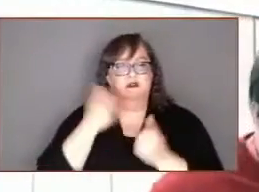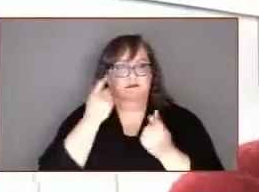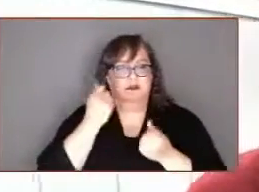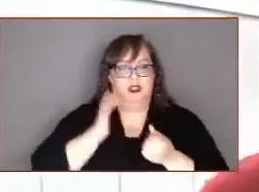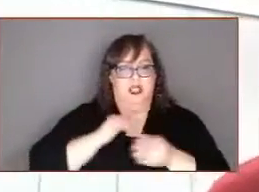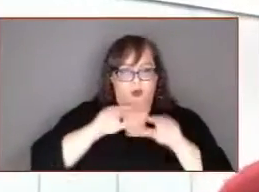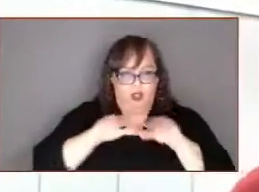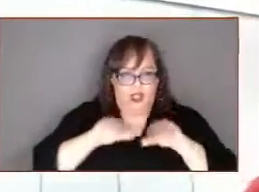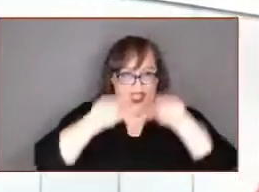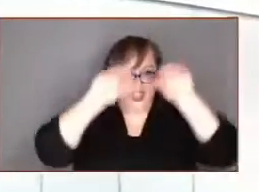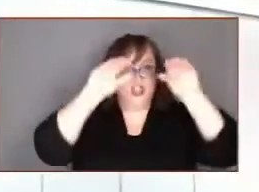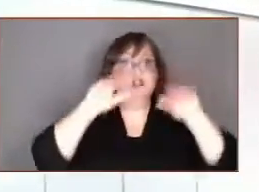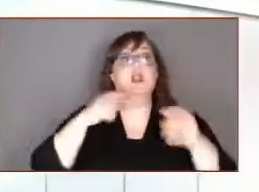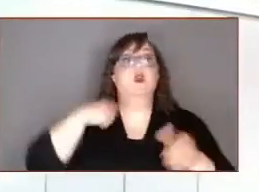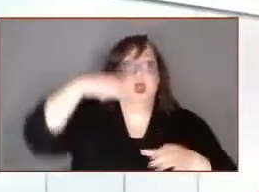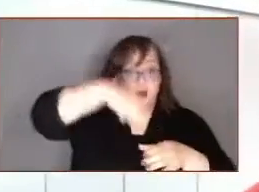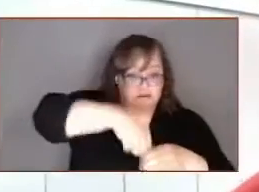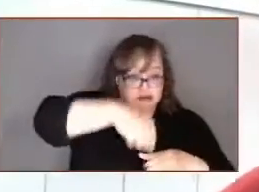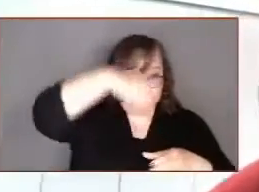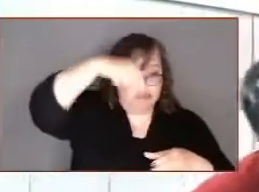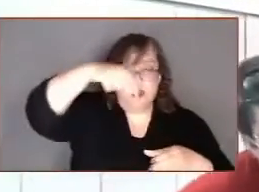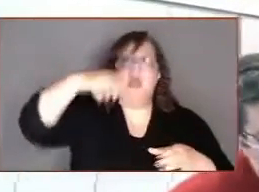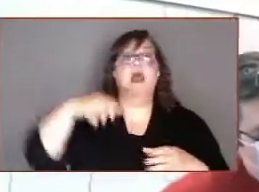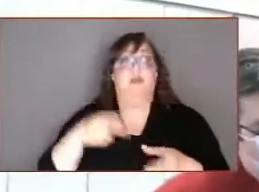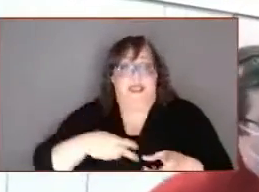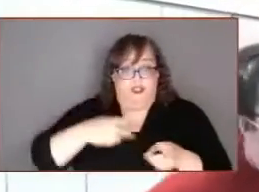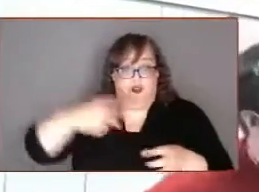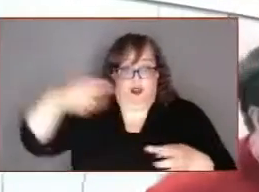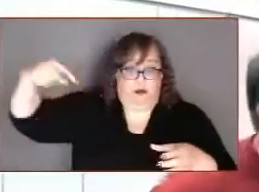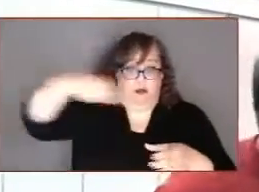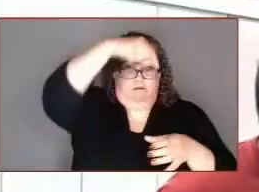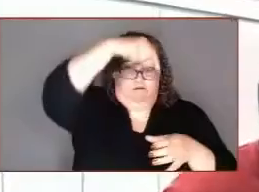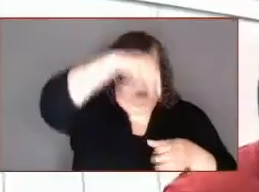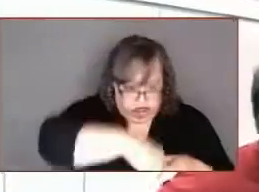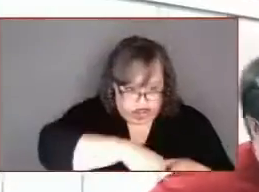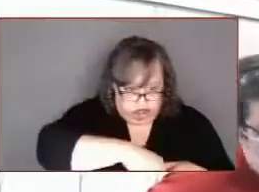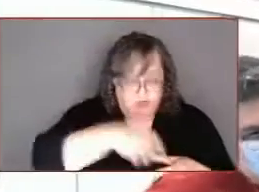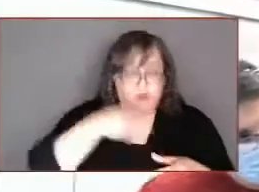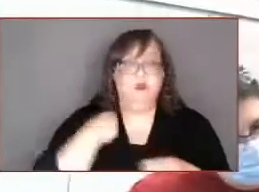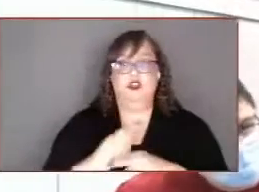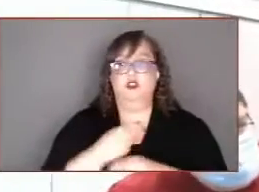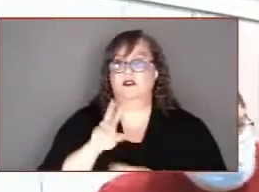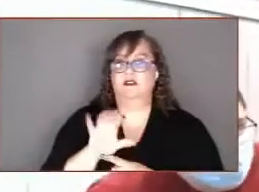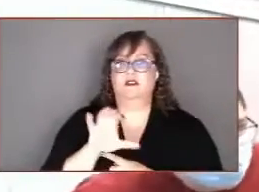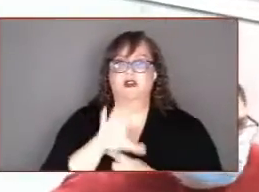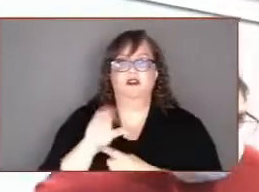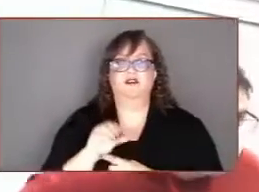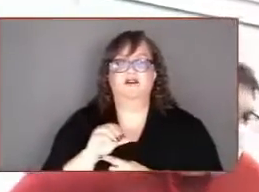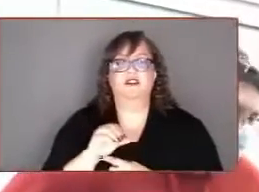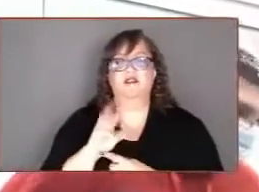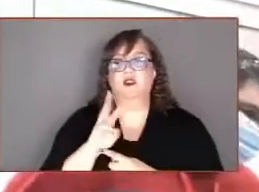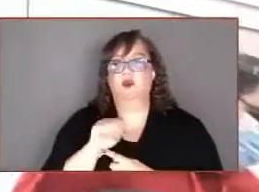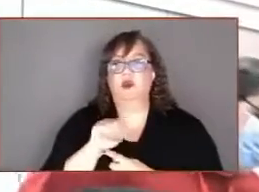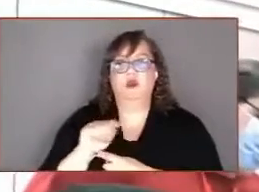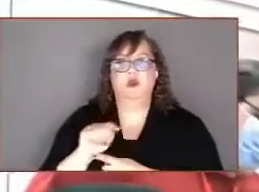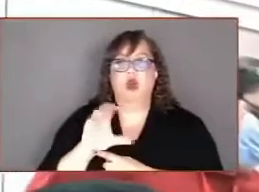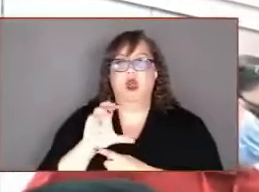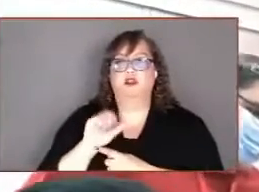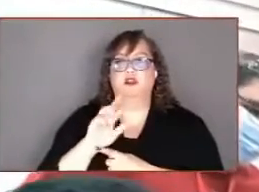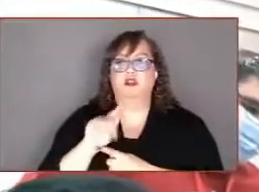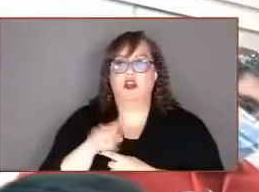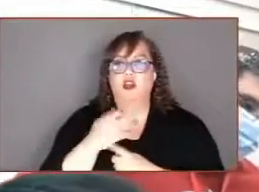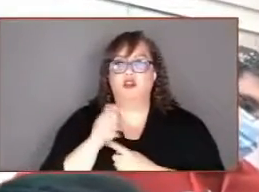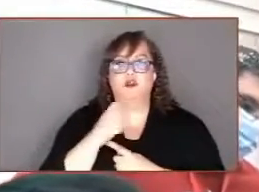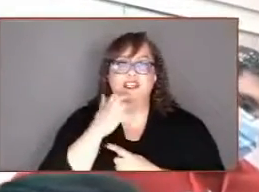drill, move the extractor over, and lower it down into the hole. We use a 750 watt cartridge heater and a peristaltic pump. That should do